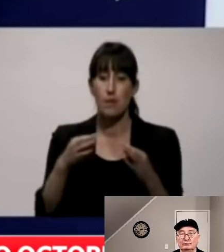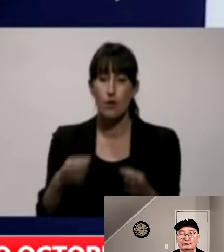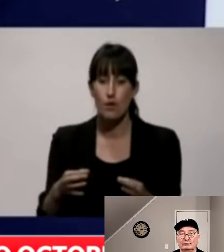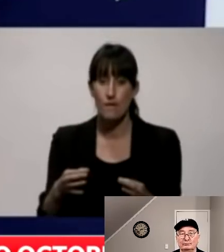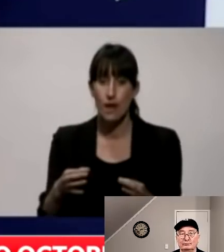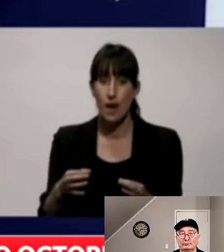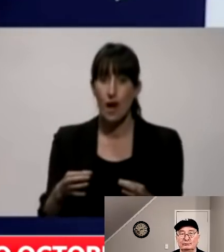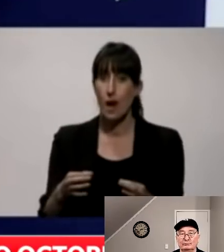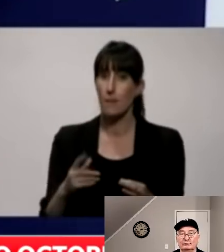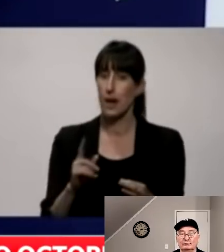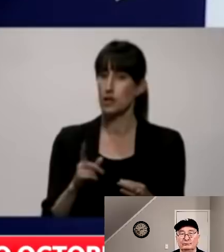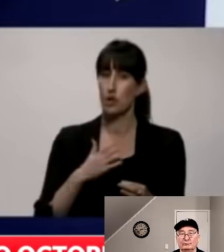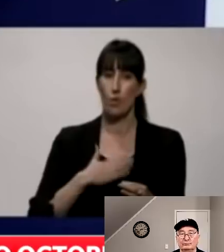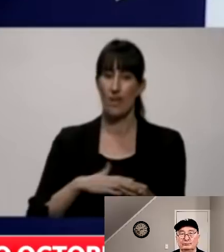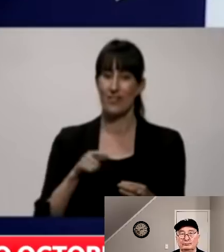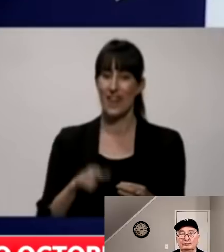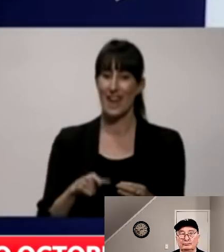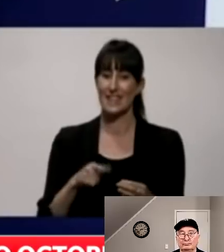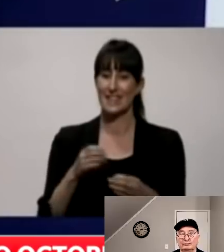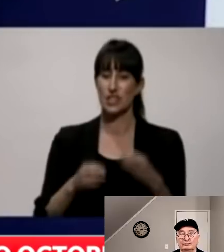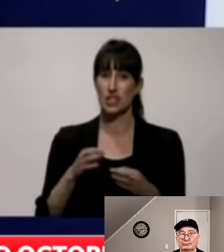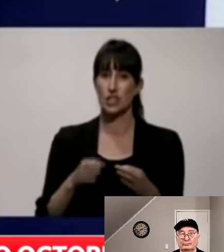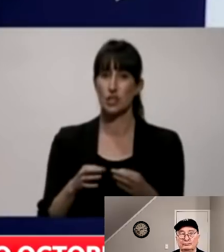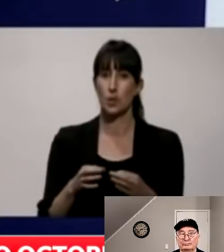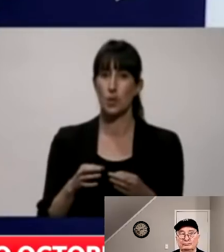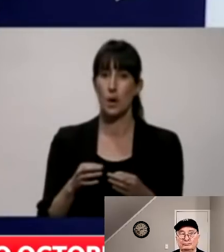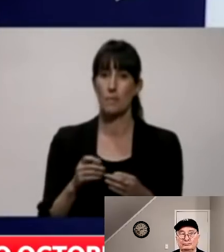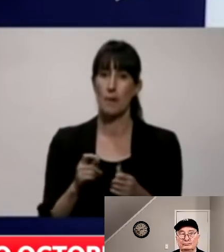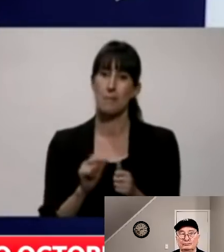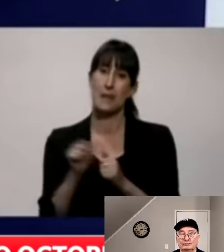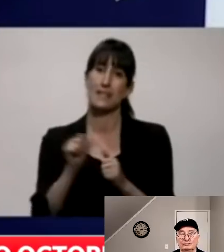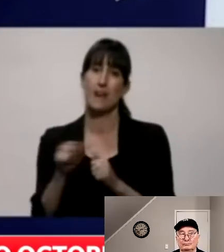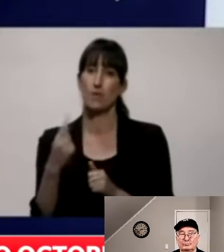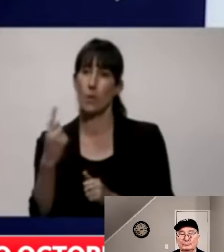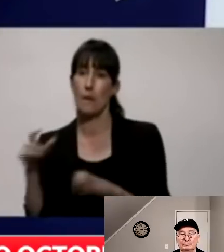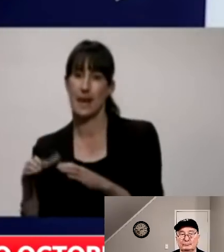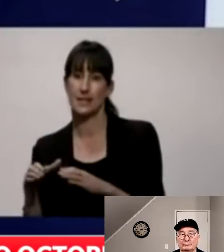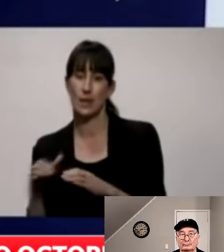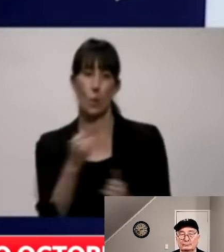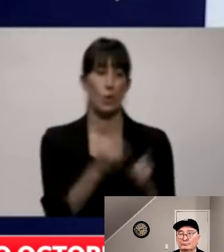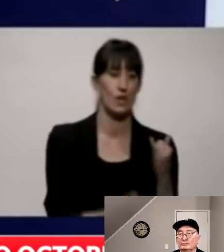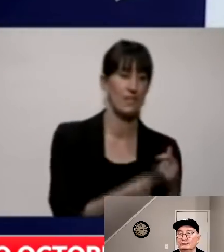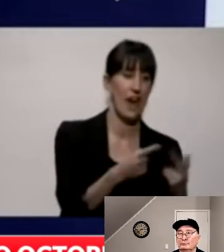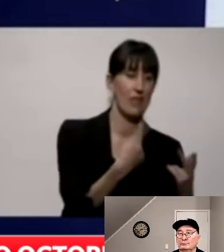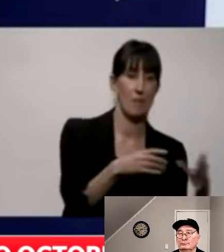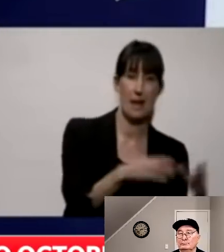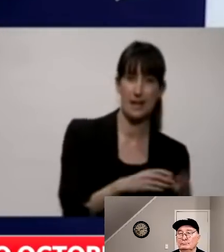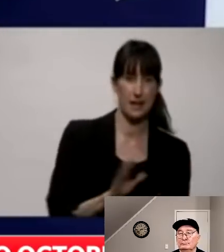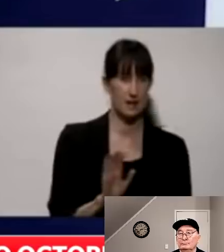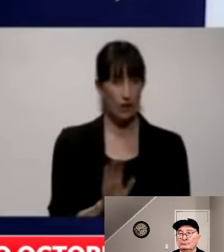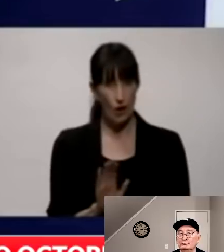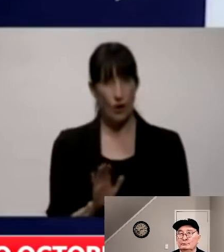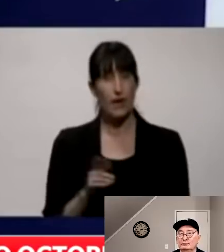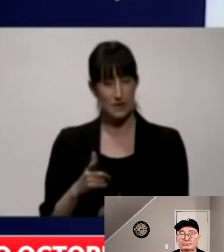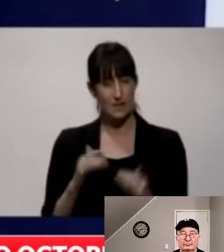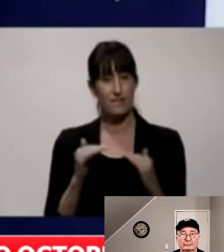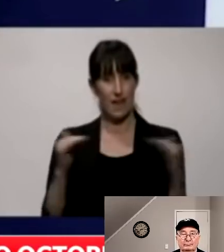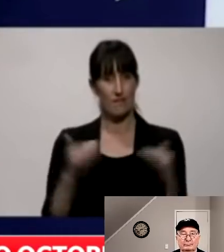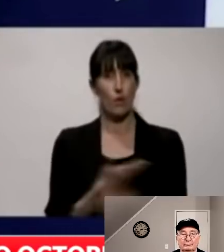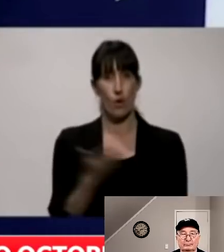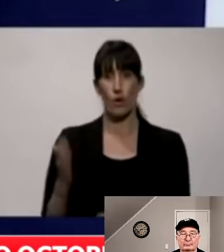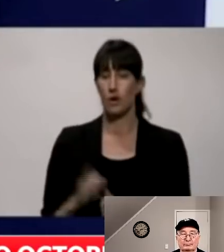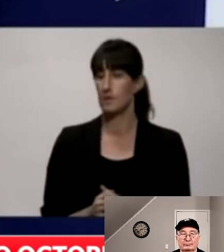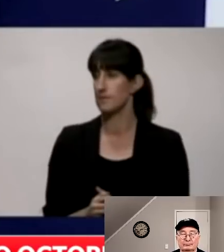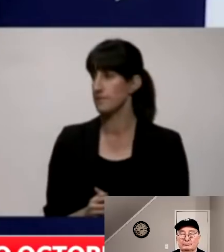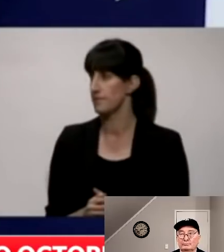to favour any political parties. That would be wrong. Did you give any thought to what has been mooted by the National Party is by forming some